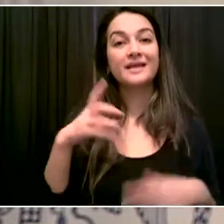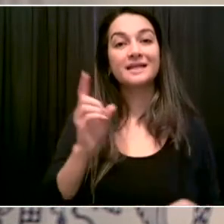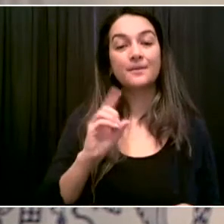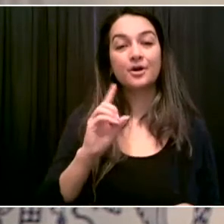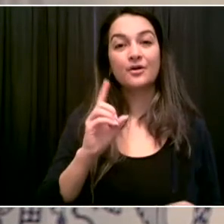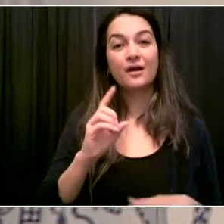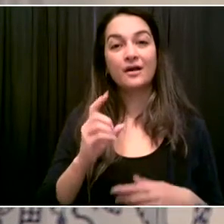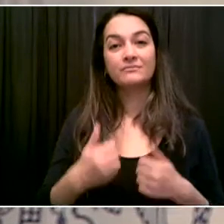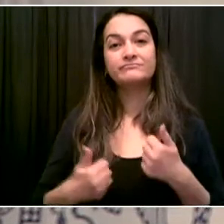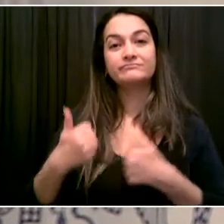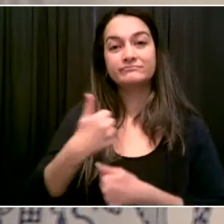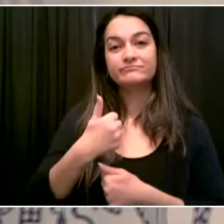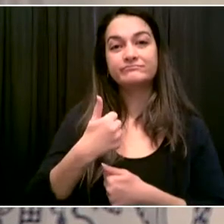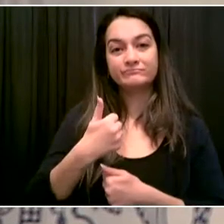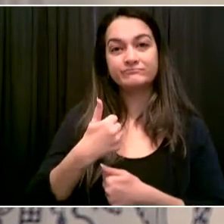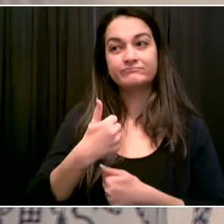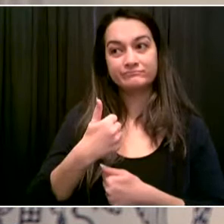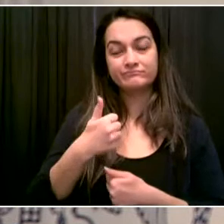Henry.